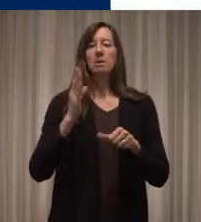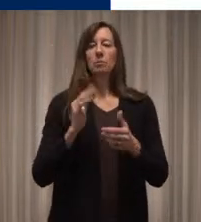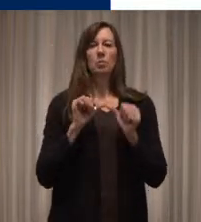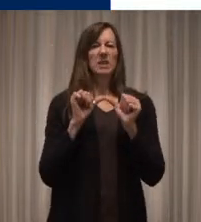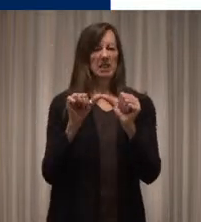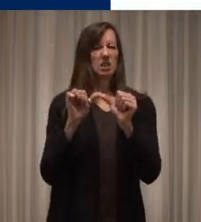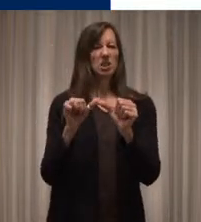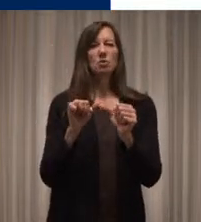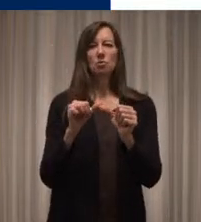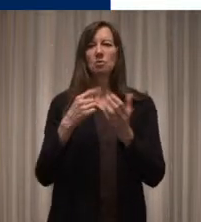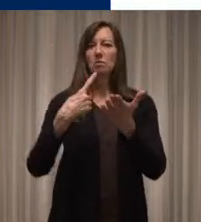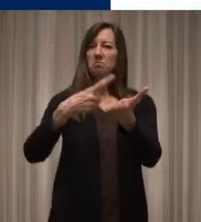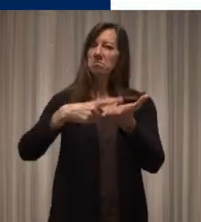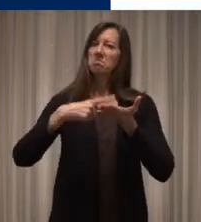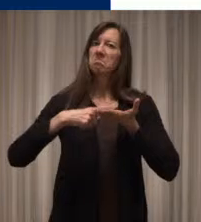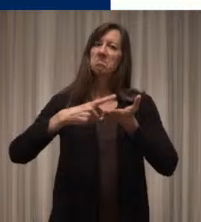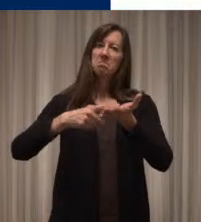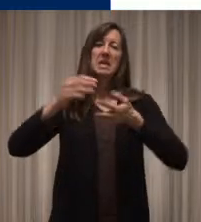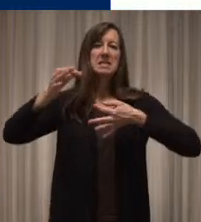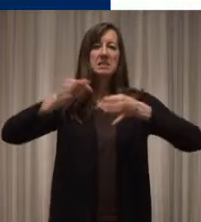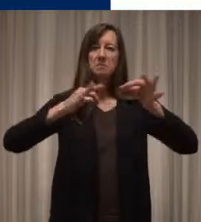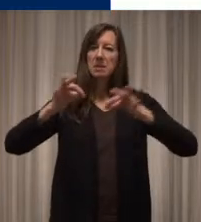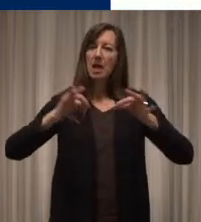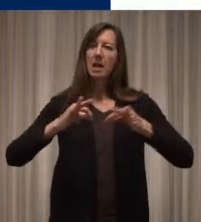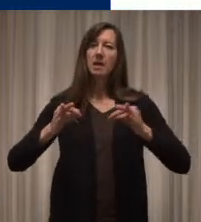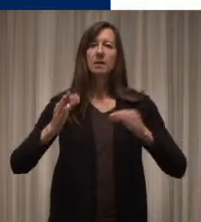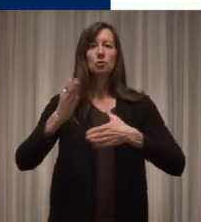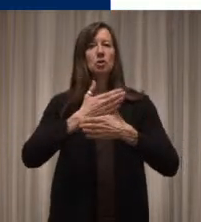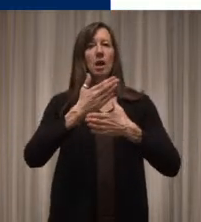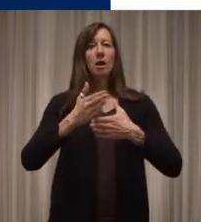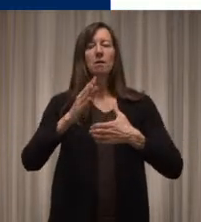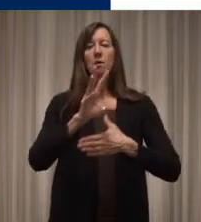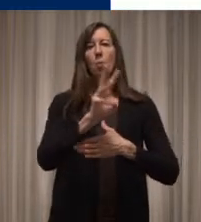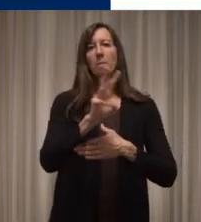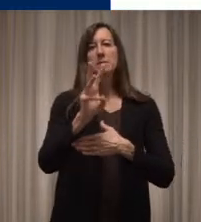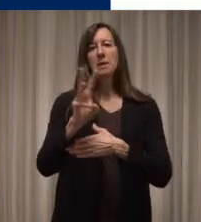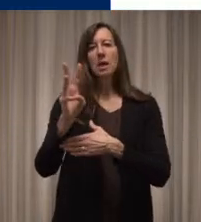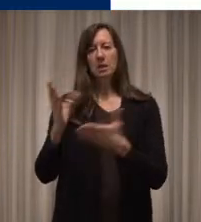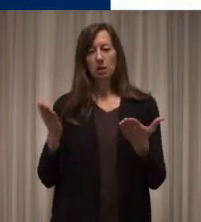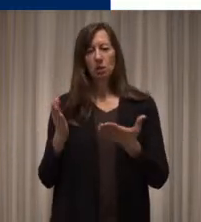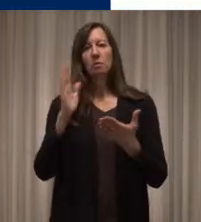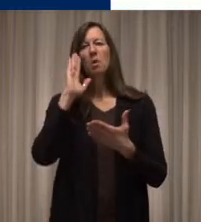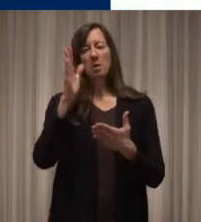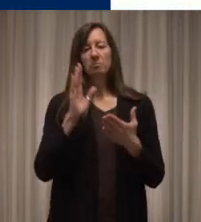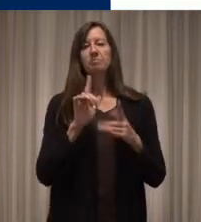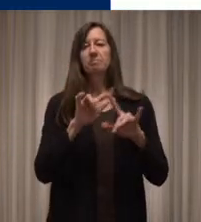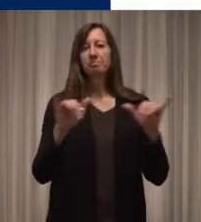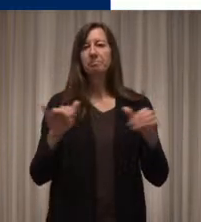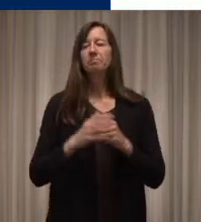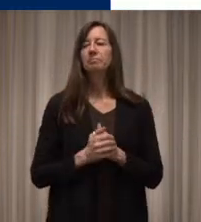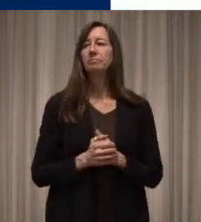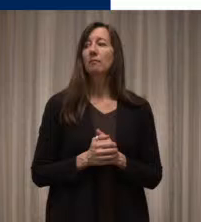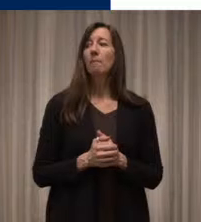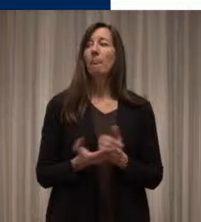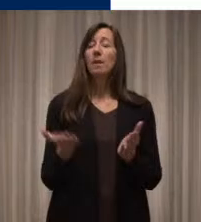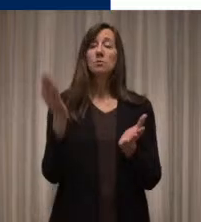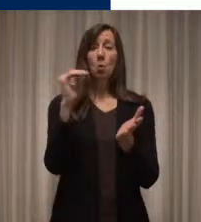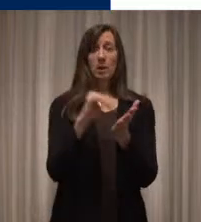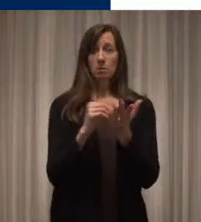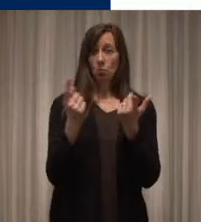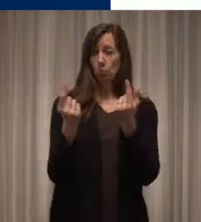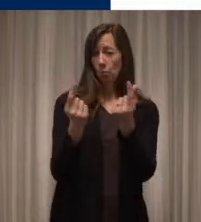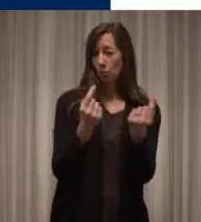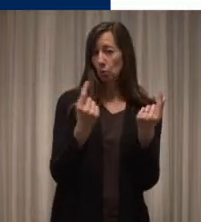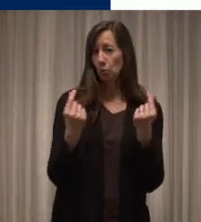with questions through this and share it on our website and so on and so forth. So once again, what we did here is we looked